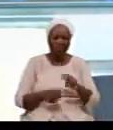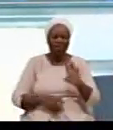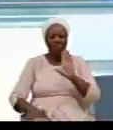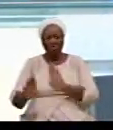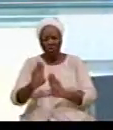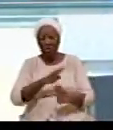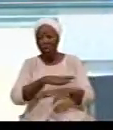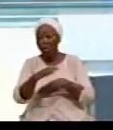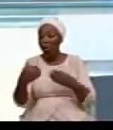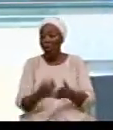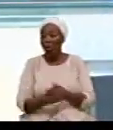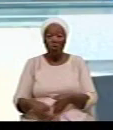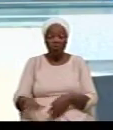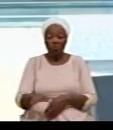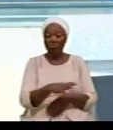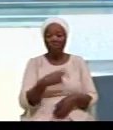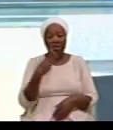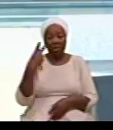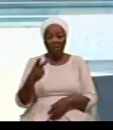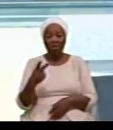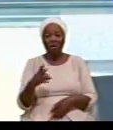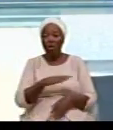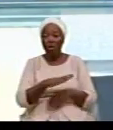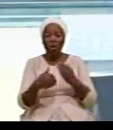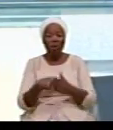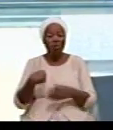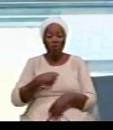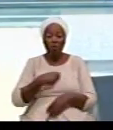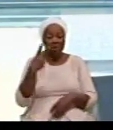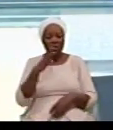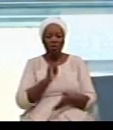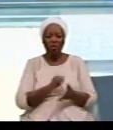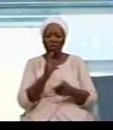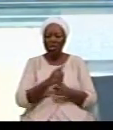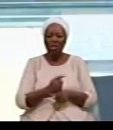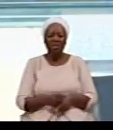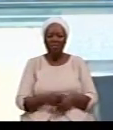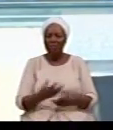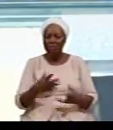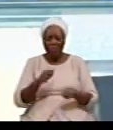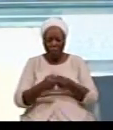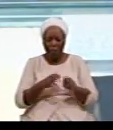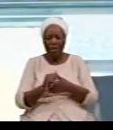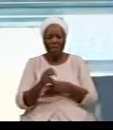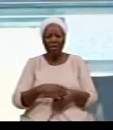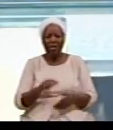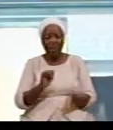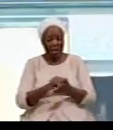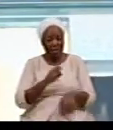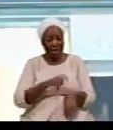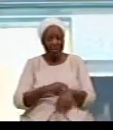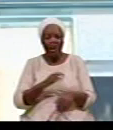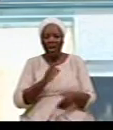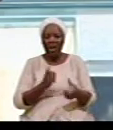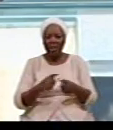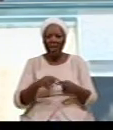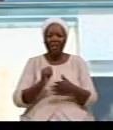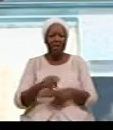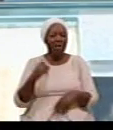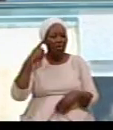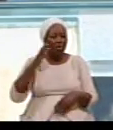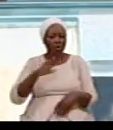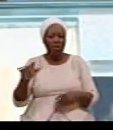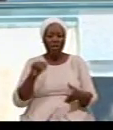see is the roaring of the sea. All we see is the noise in the